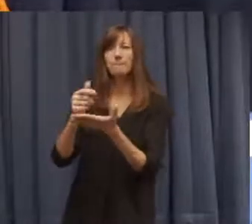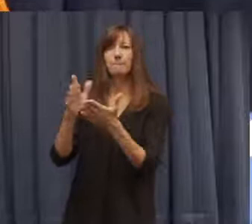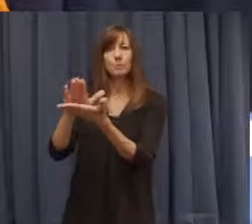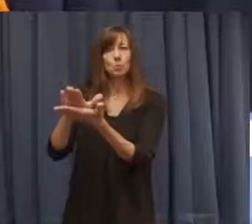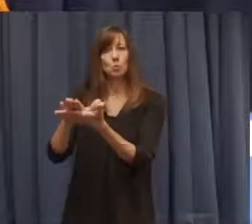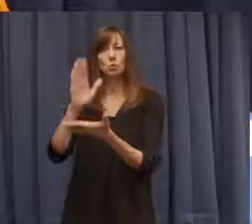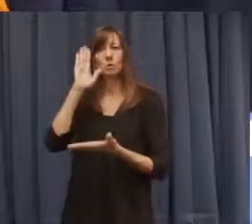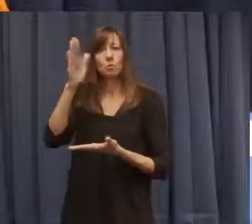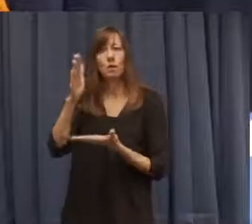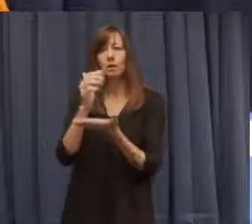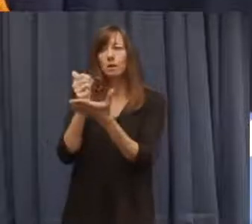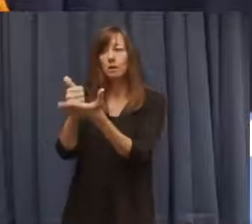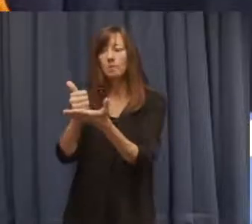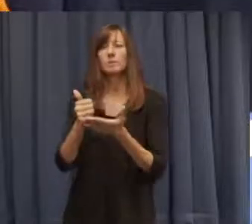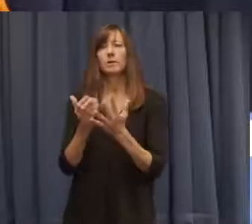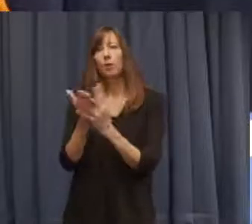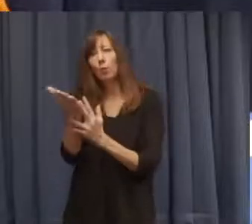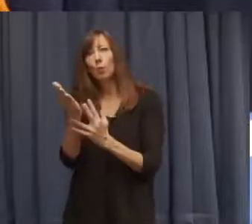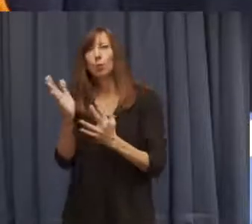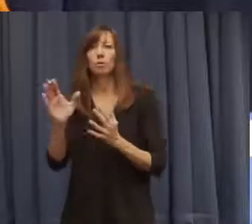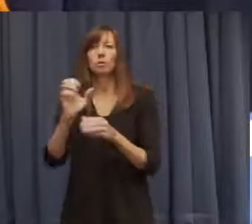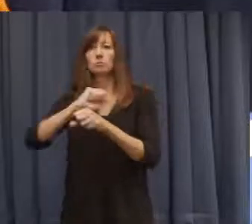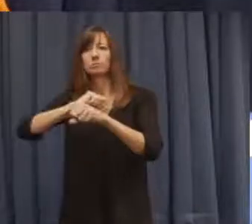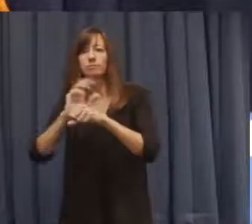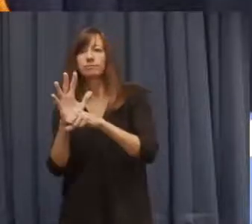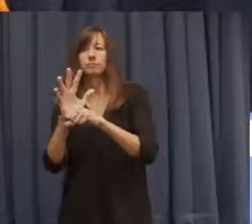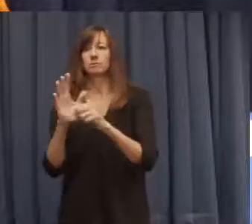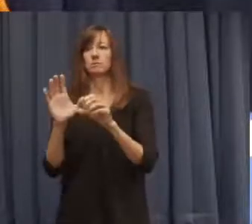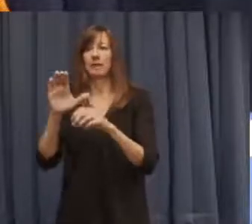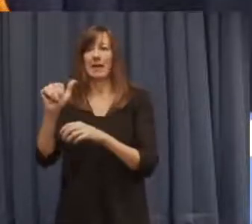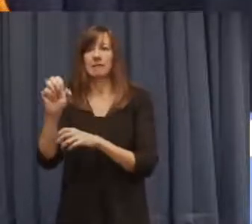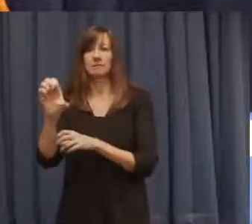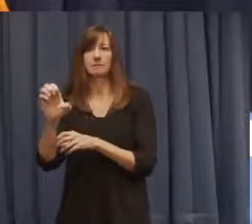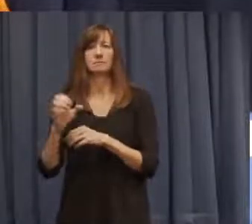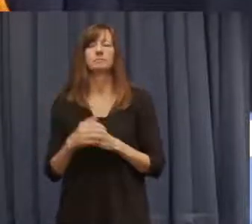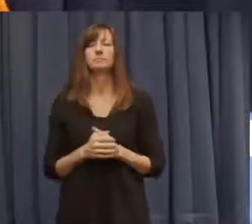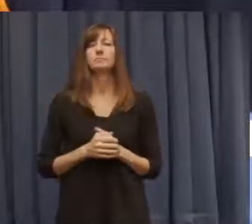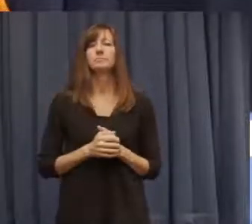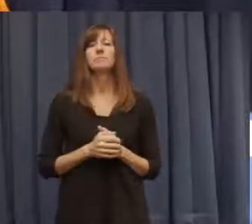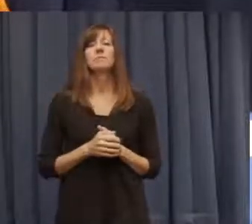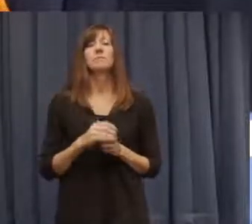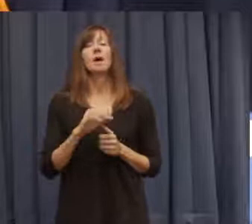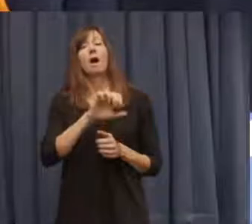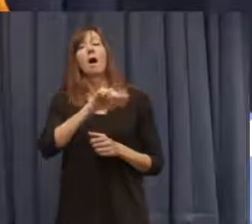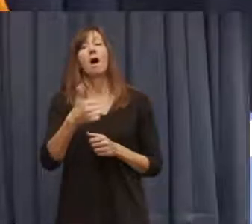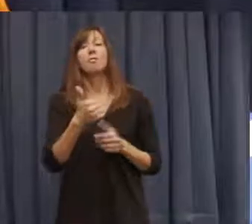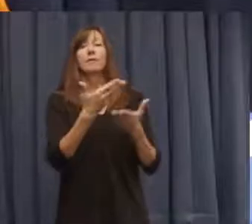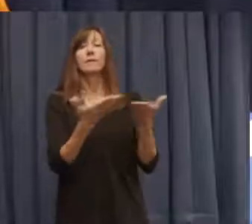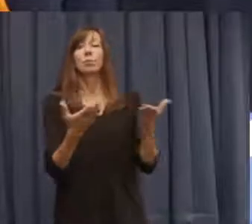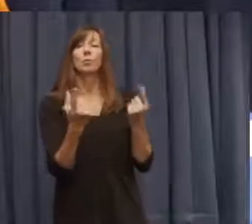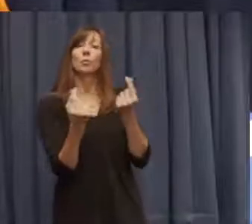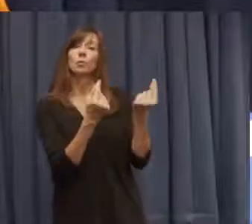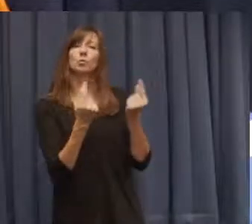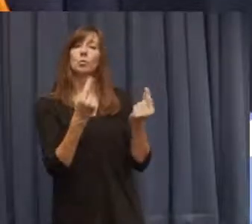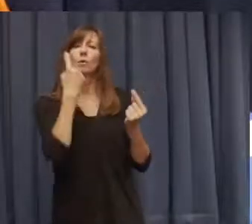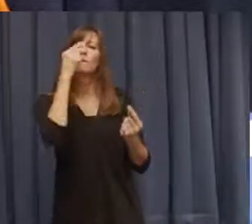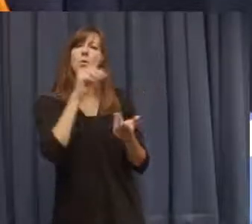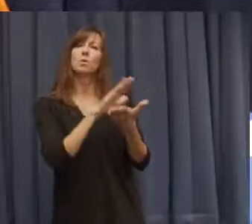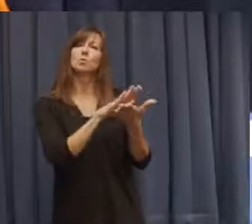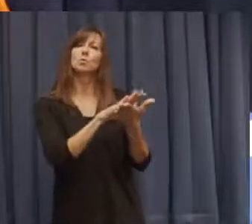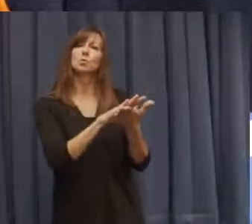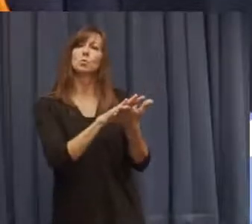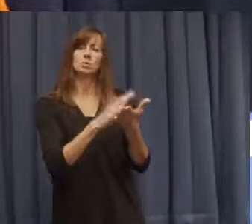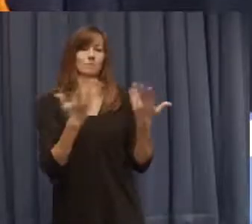through that situation. The other thing that we've done that's important for the schools is we have proactively